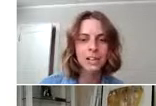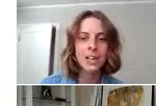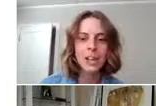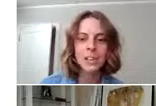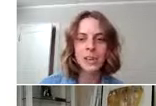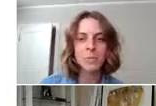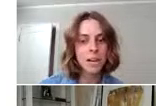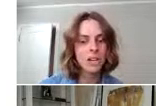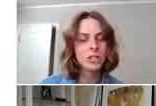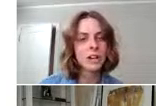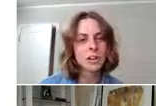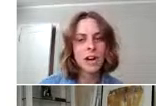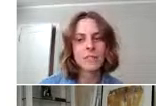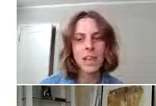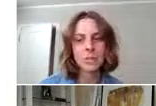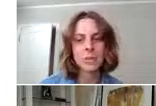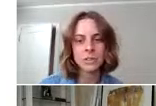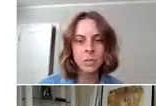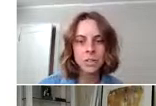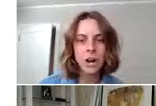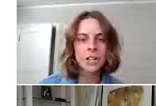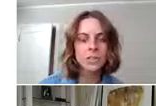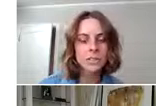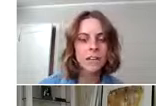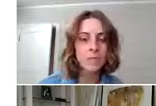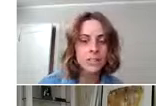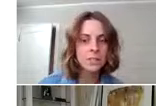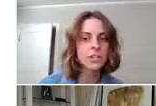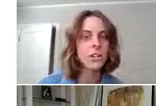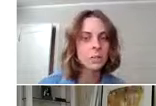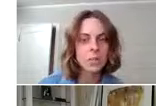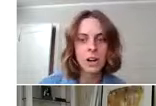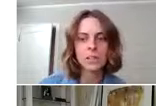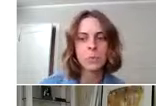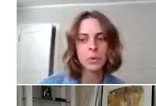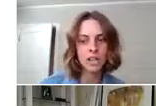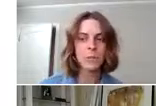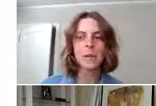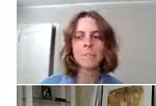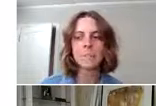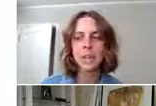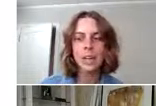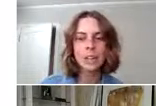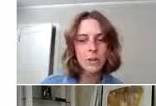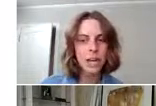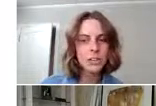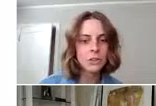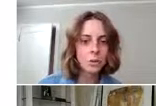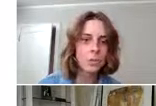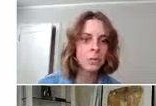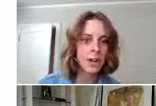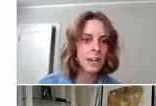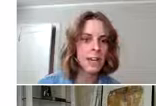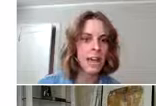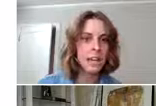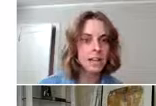Margaret Horgan, the managing director of the Ann Norton Sculpture Gardens, and Frances Fisher, who's the Gardens Board Chairwoman. Lavona Andrew